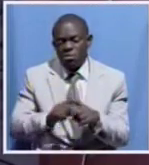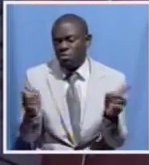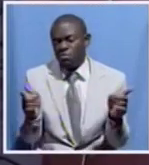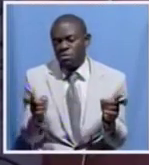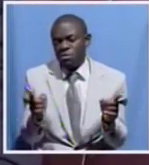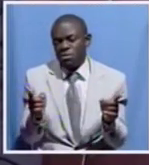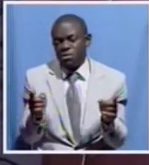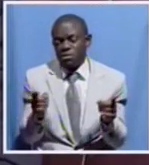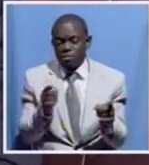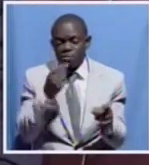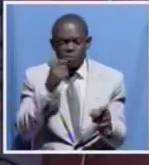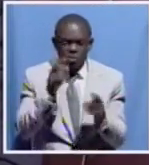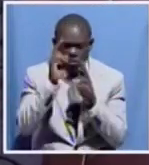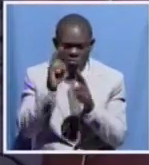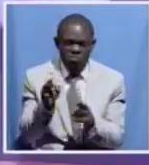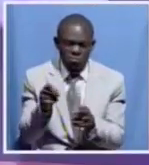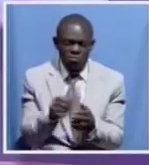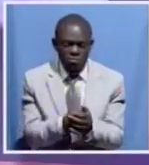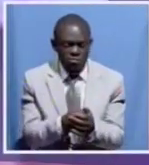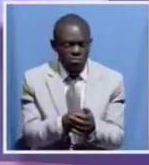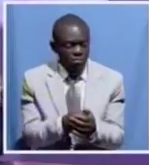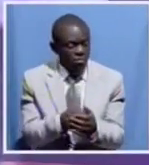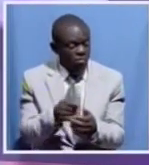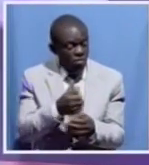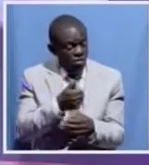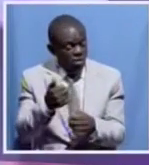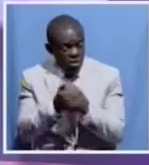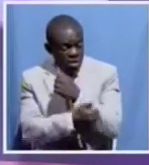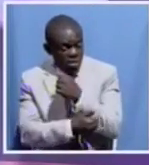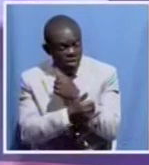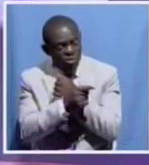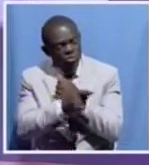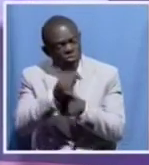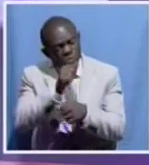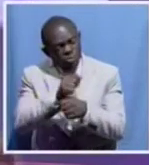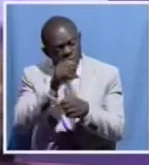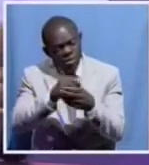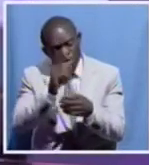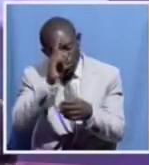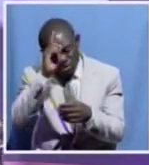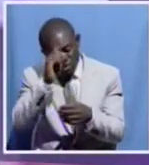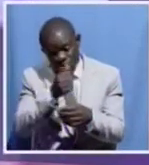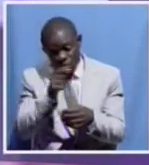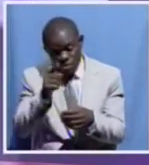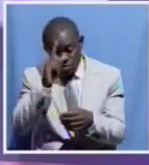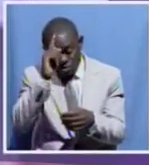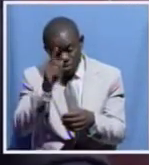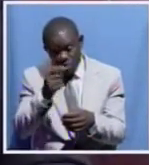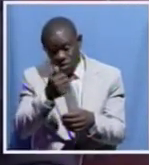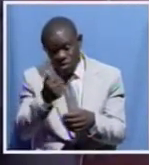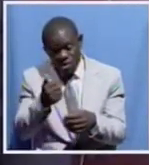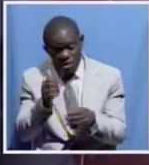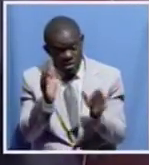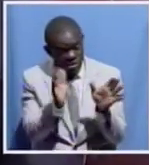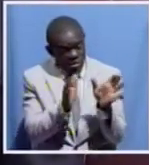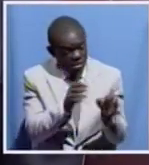respected. Are you getting the pressure? No. I mean you're in these countries that really, some of the countries. Not really, because you know why